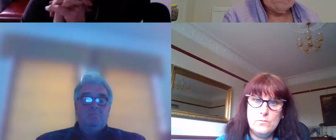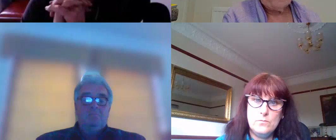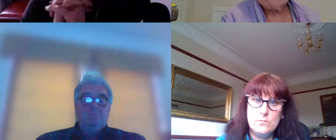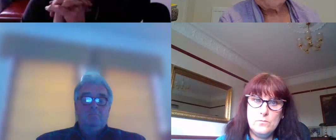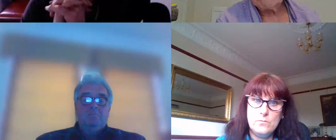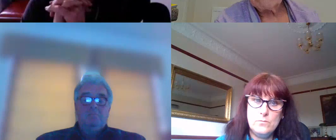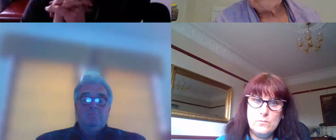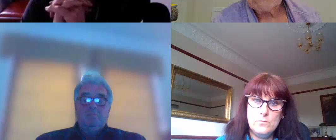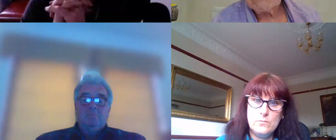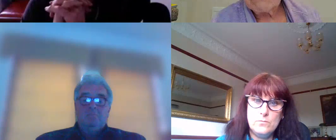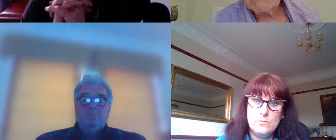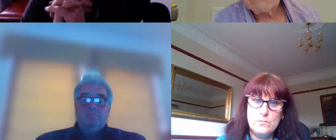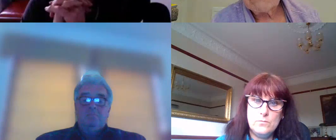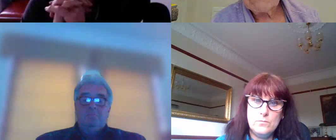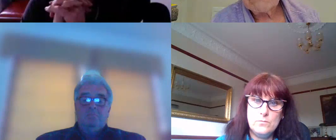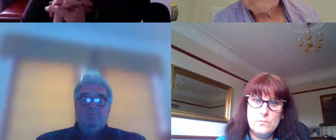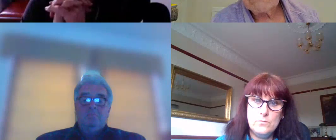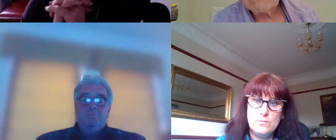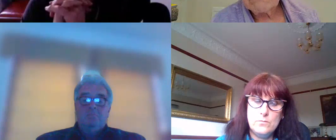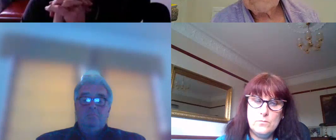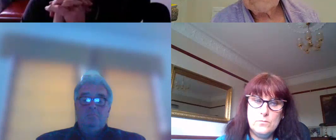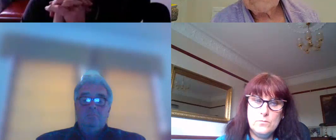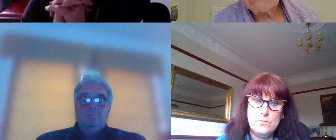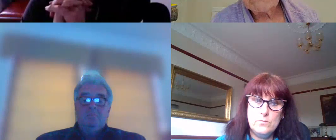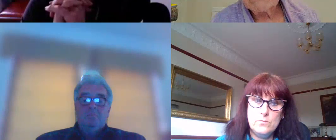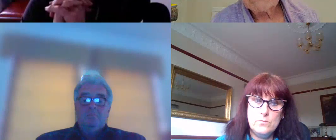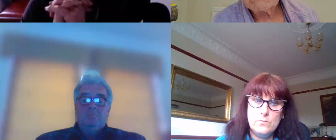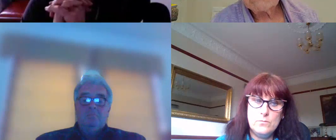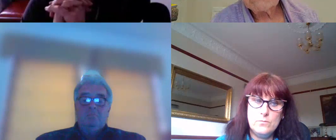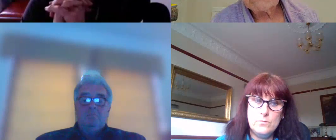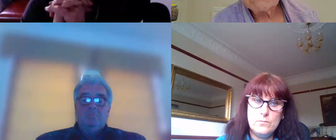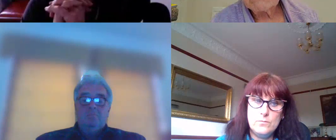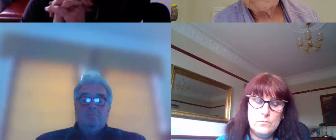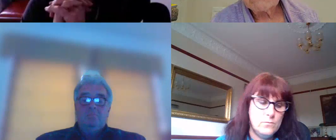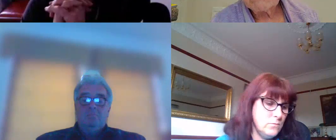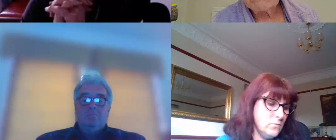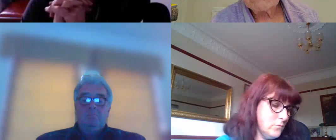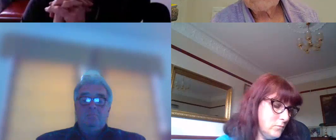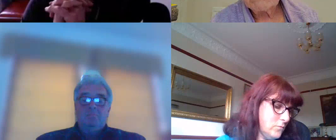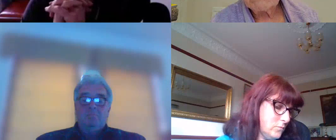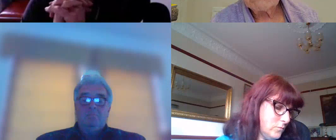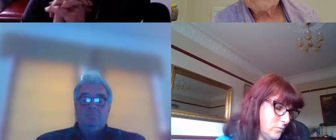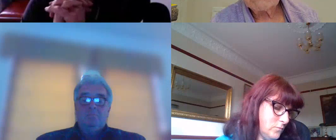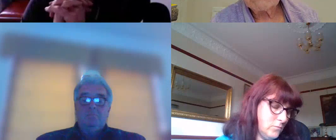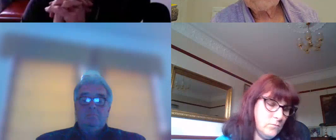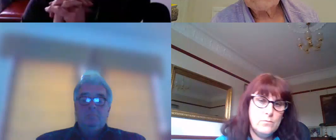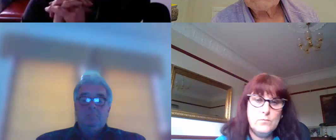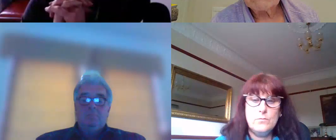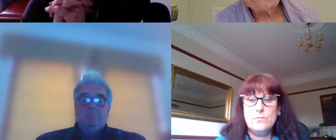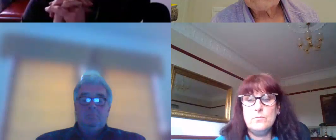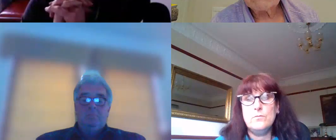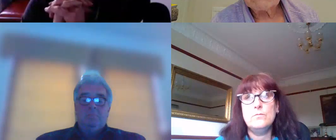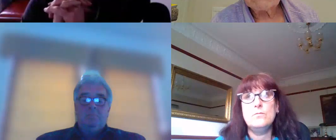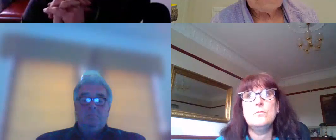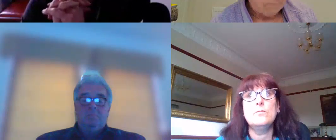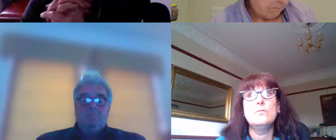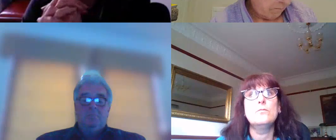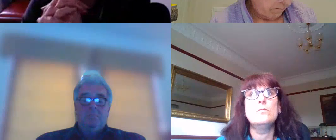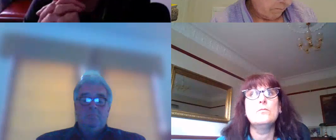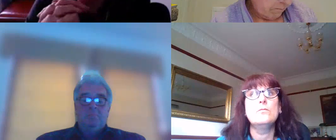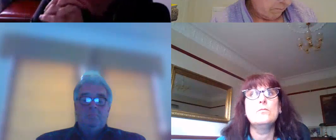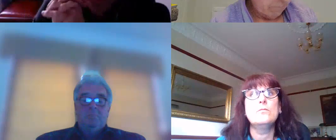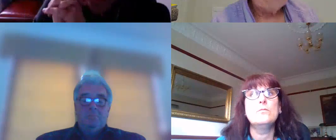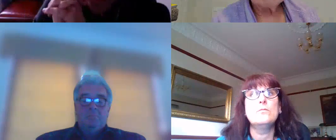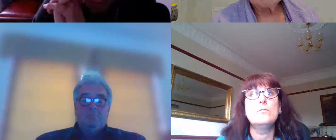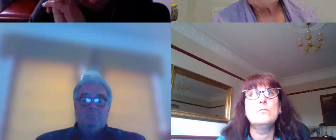process does overlap some stages of that, so there may be some adjudications for the first wards taking place while the second ward commences